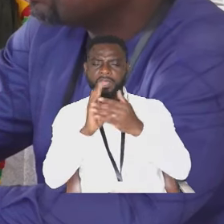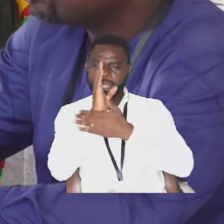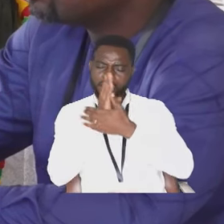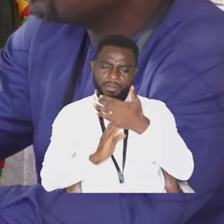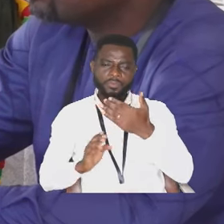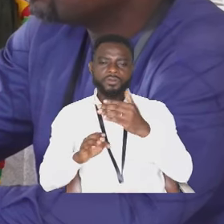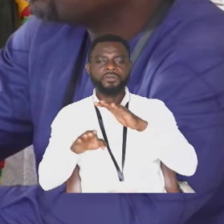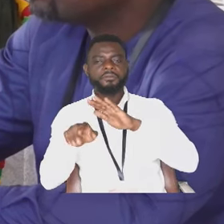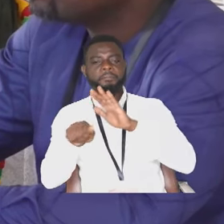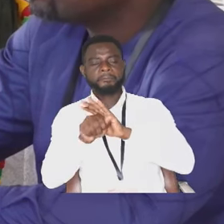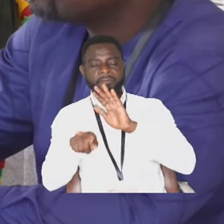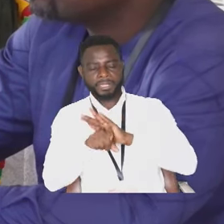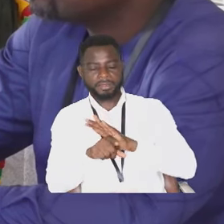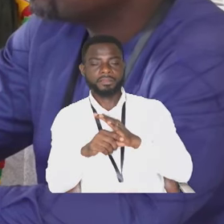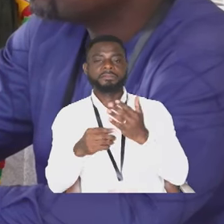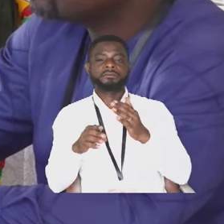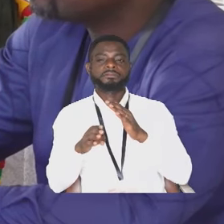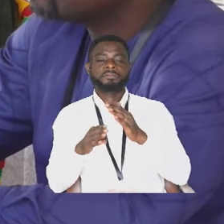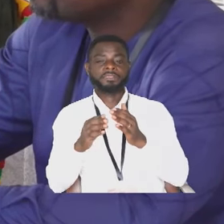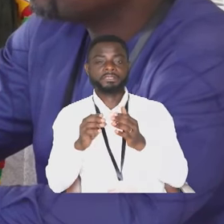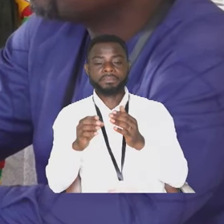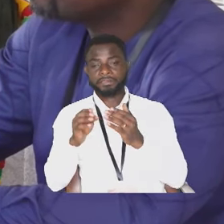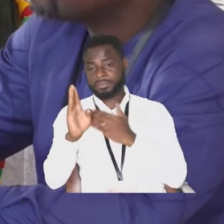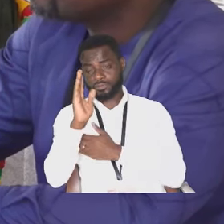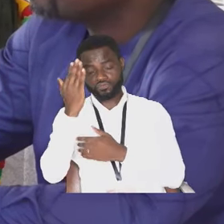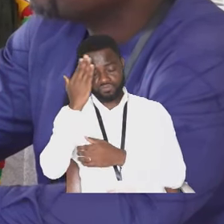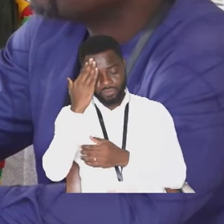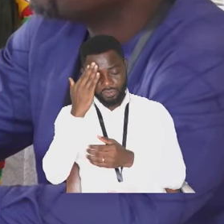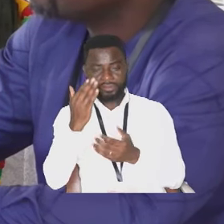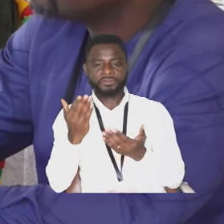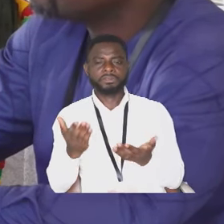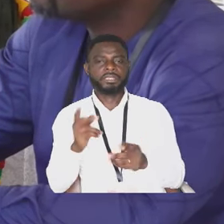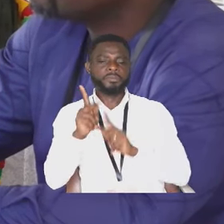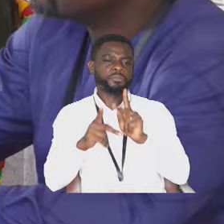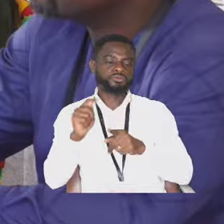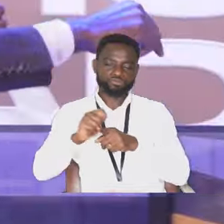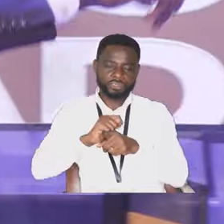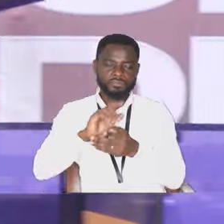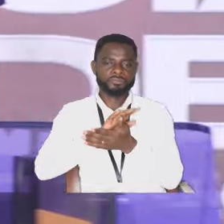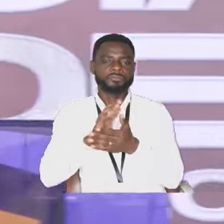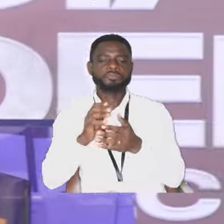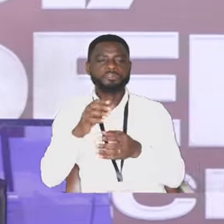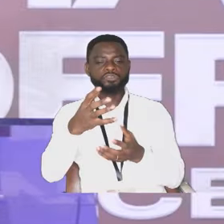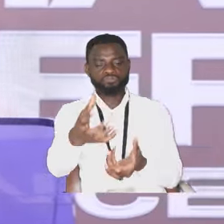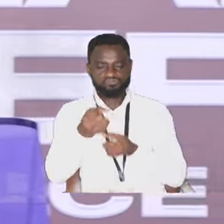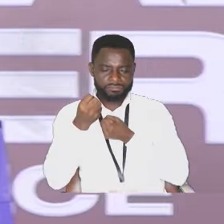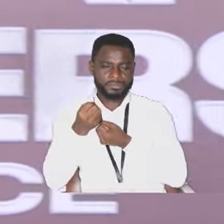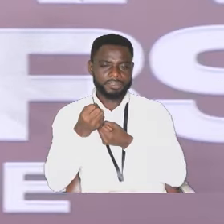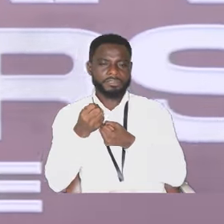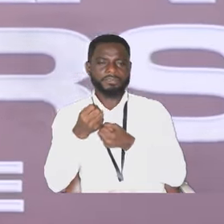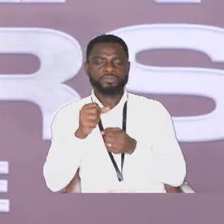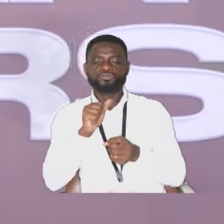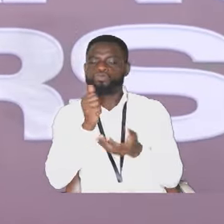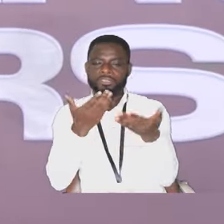being aware of the kind of people he will raise to come and help society. So because of that, he took you through. You didn't